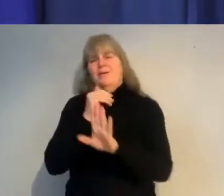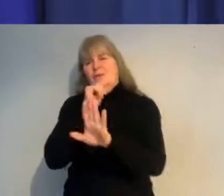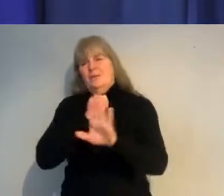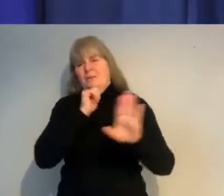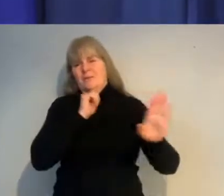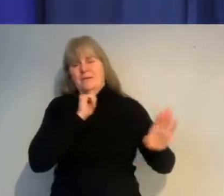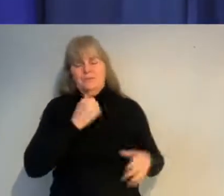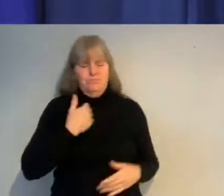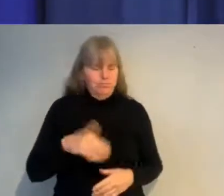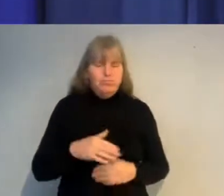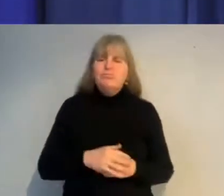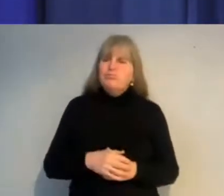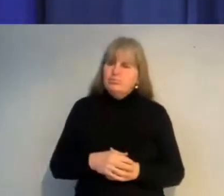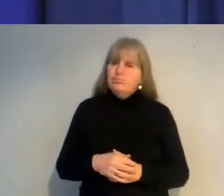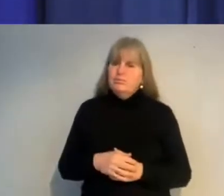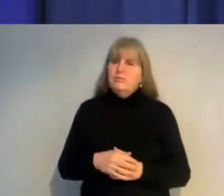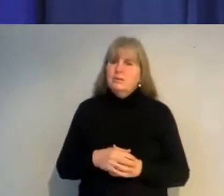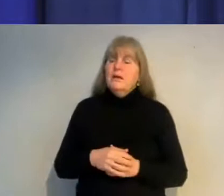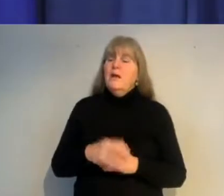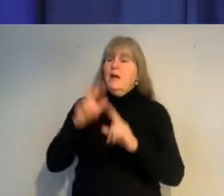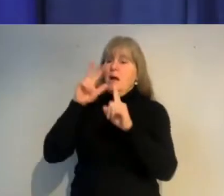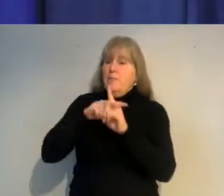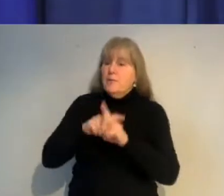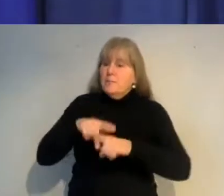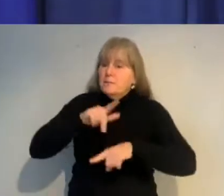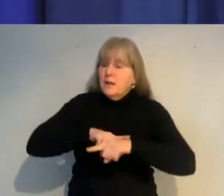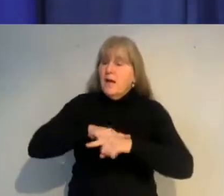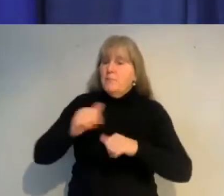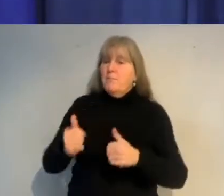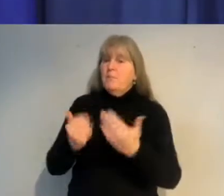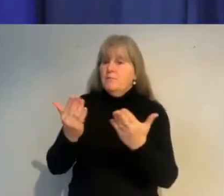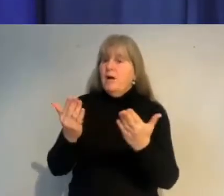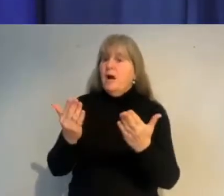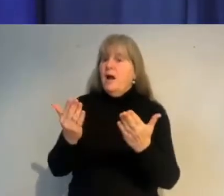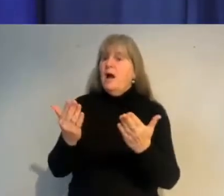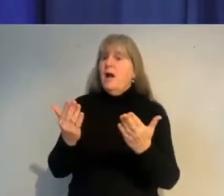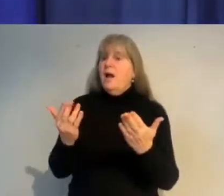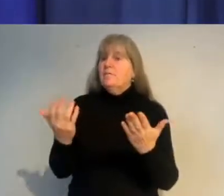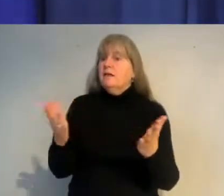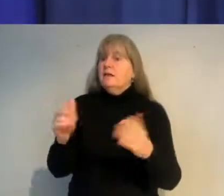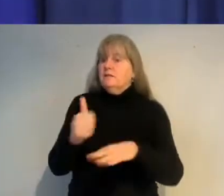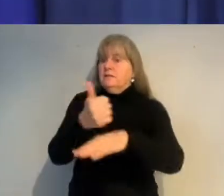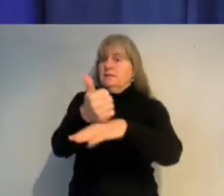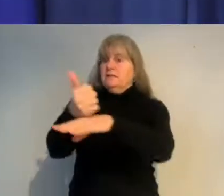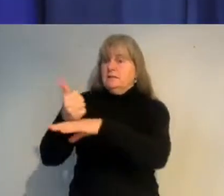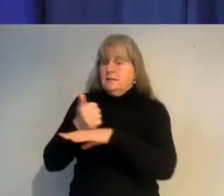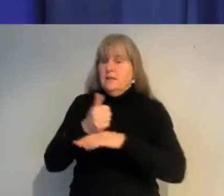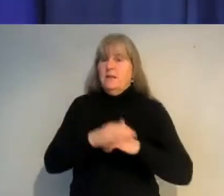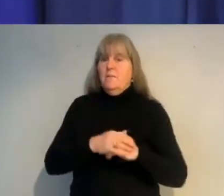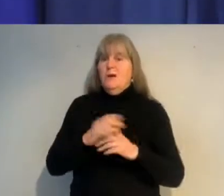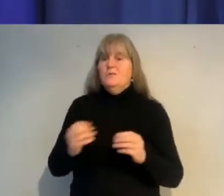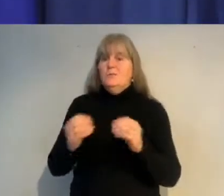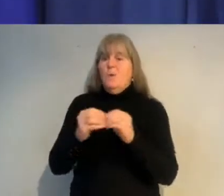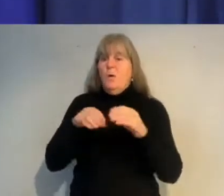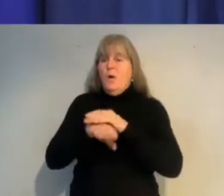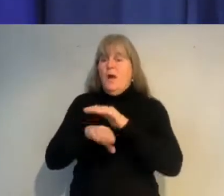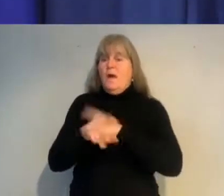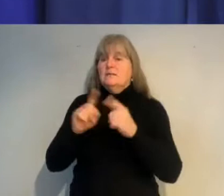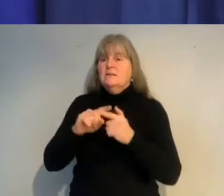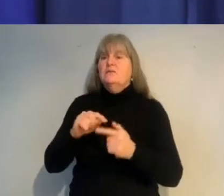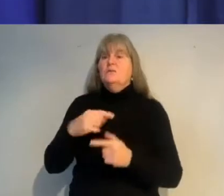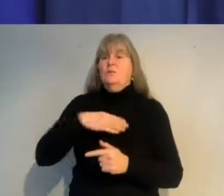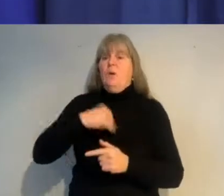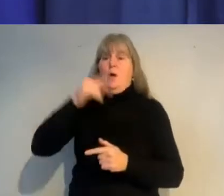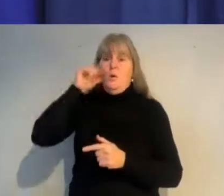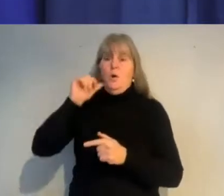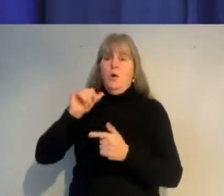Additional clinic appointment times have been made available, and we have increased access to the clinic here in Whitehorse